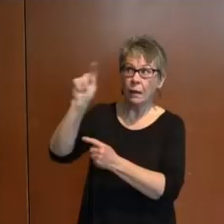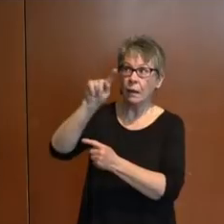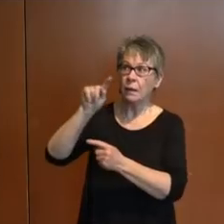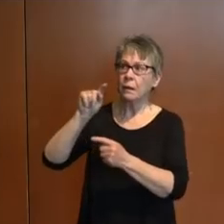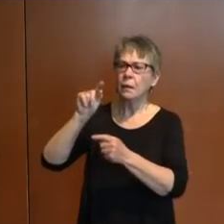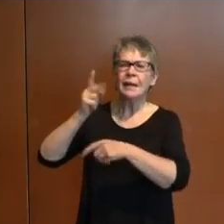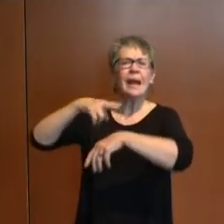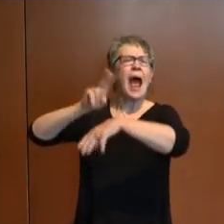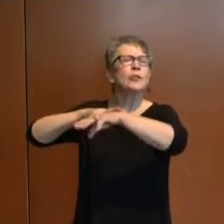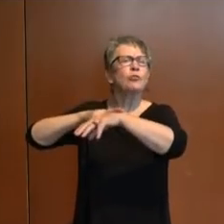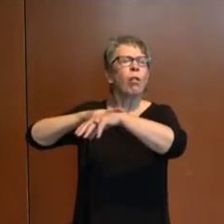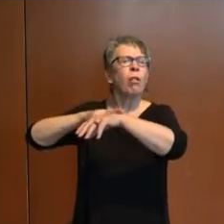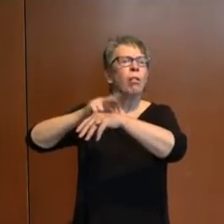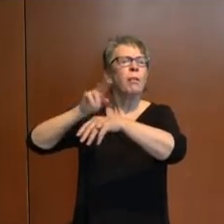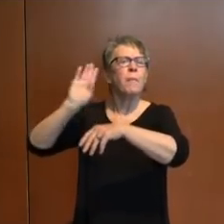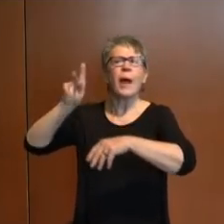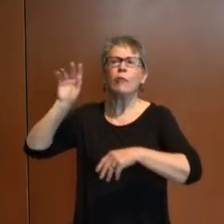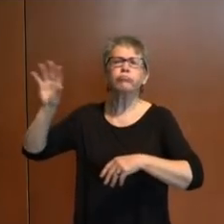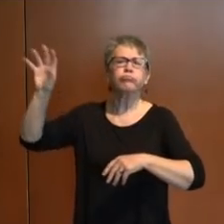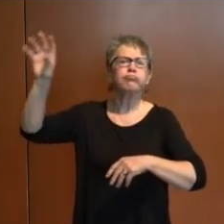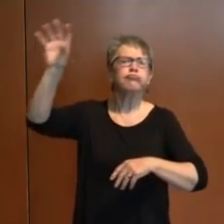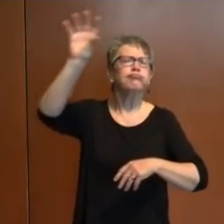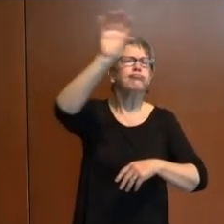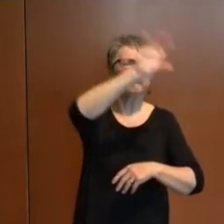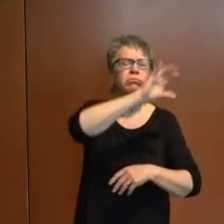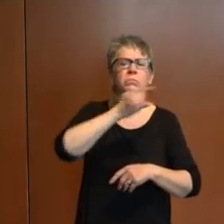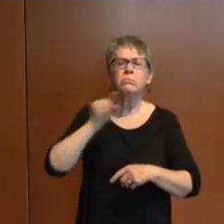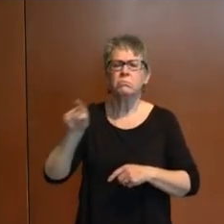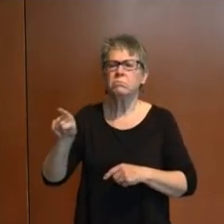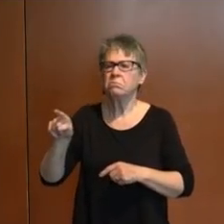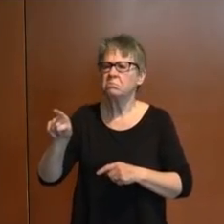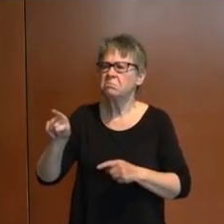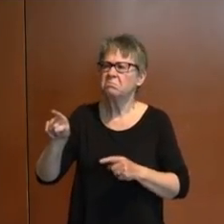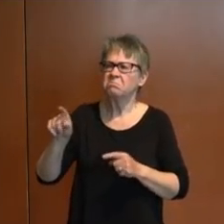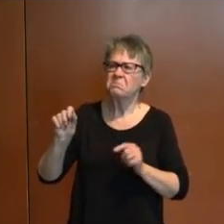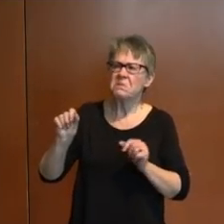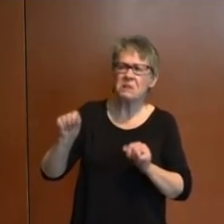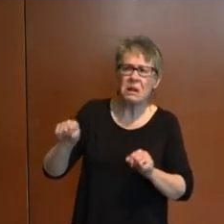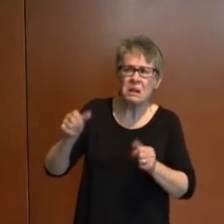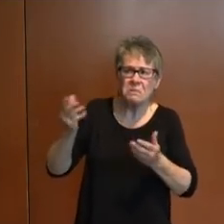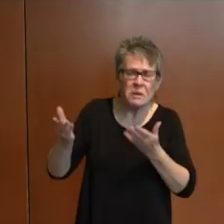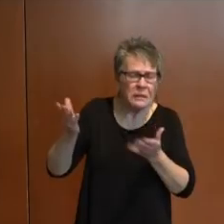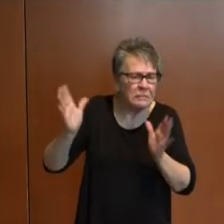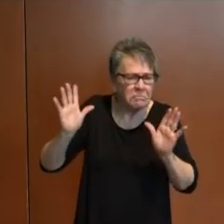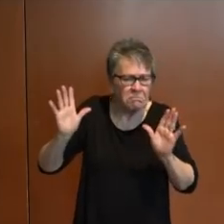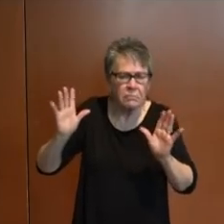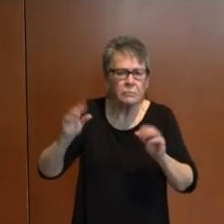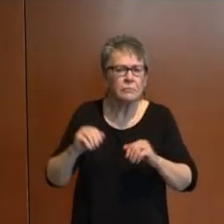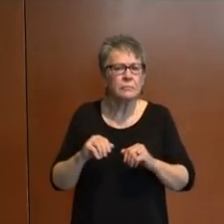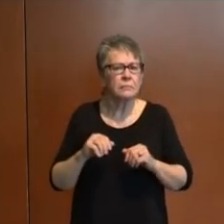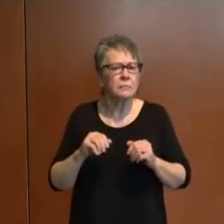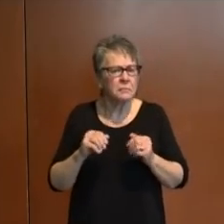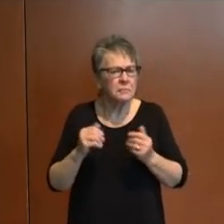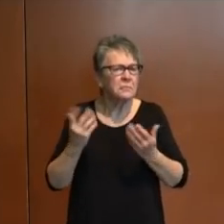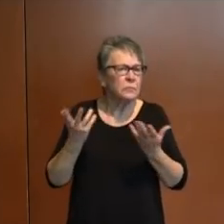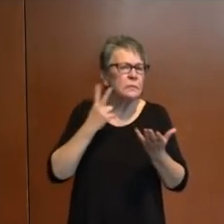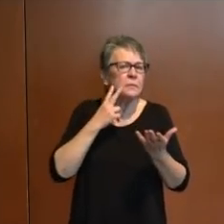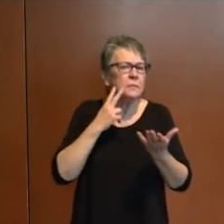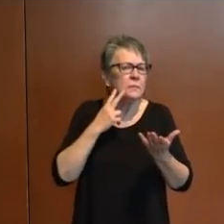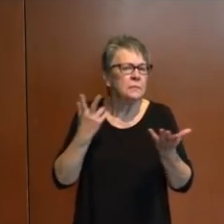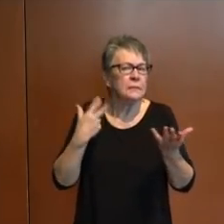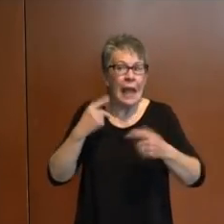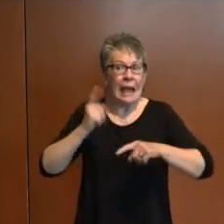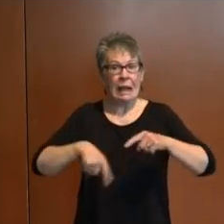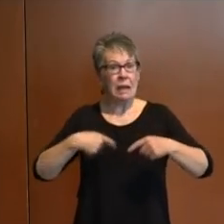we land, but my gut tells me this is going to become more the norm than not. I'd love to think also that we could work